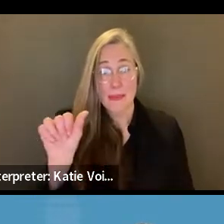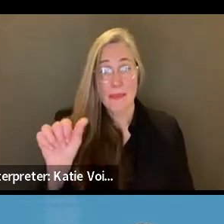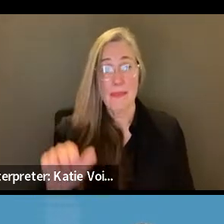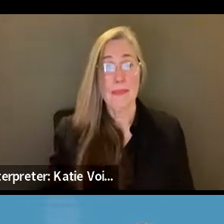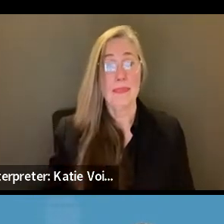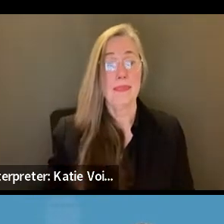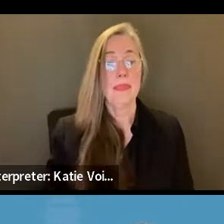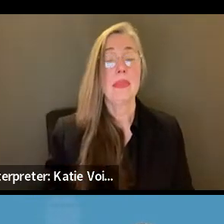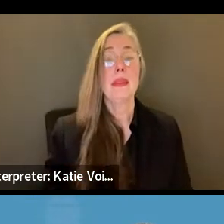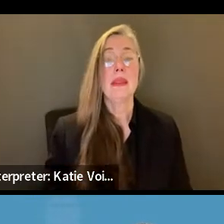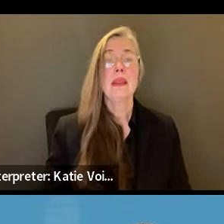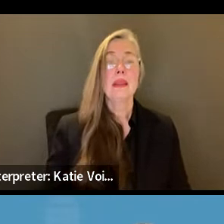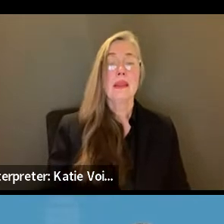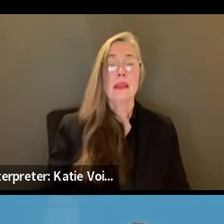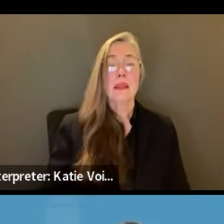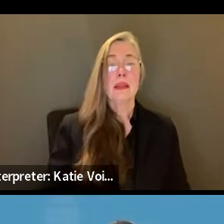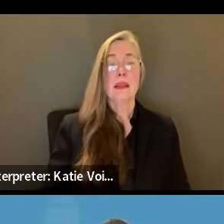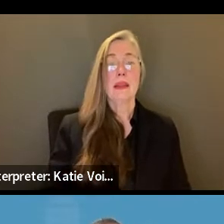Mr. Escobedo.